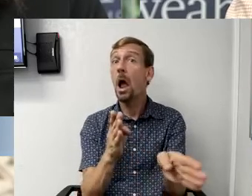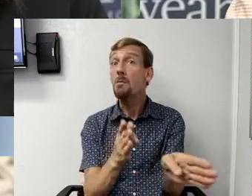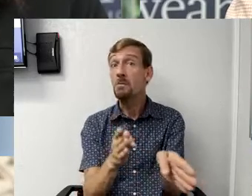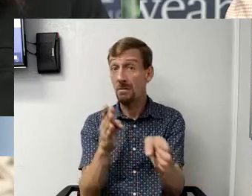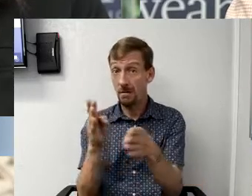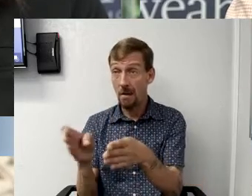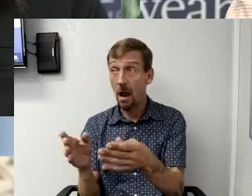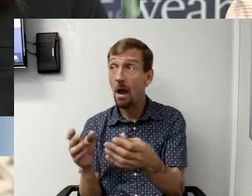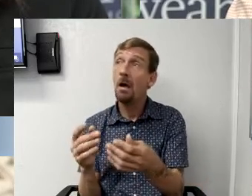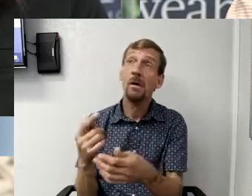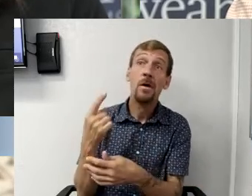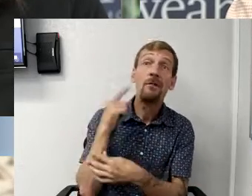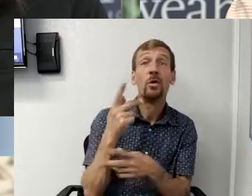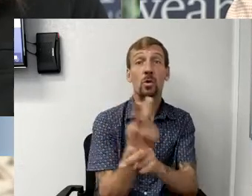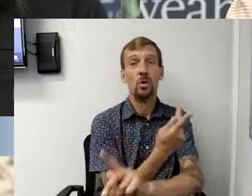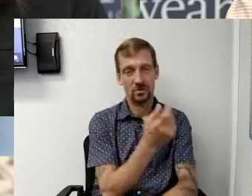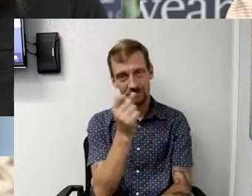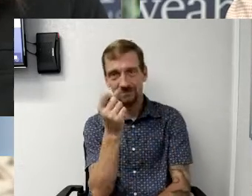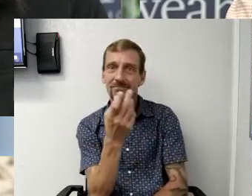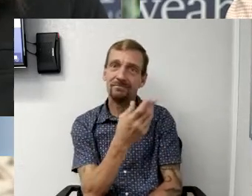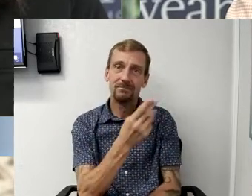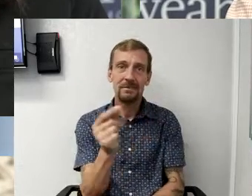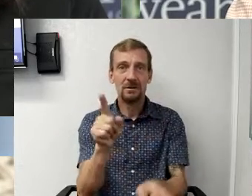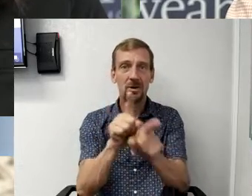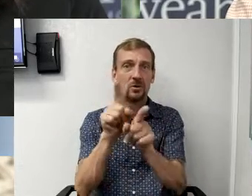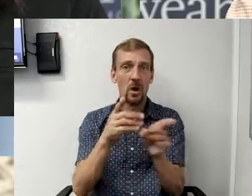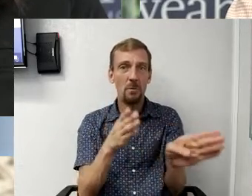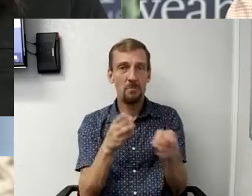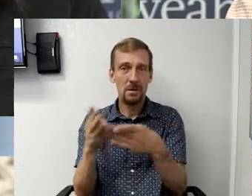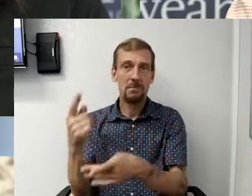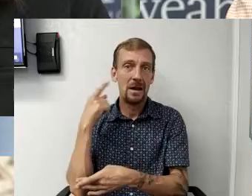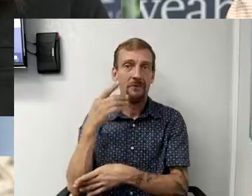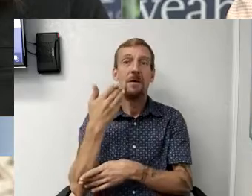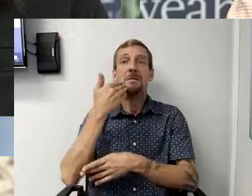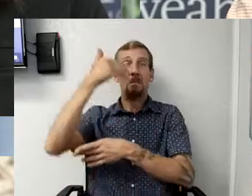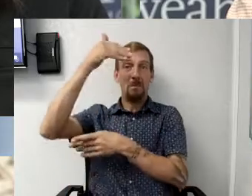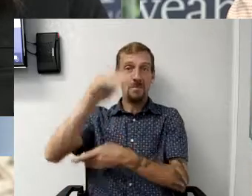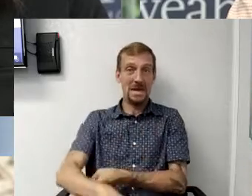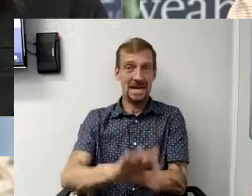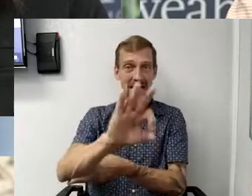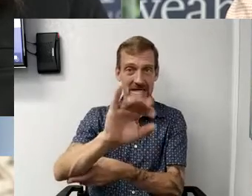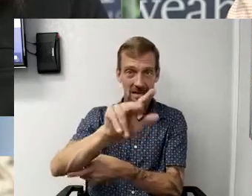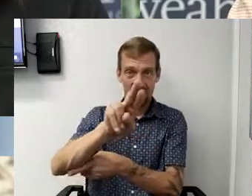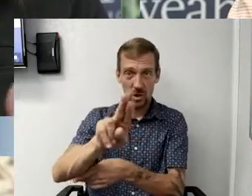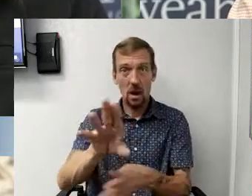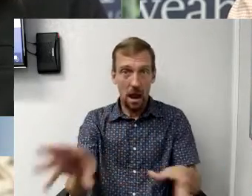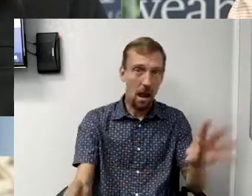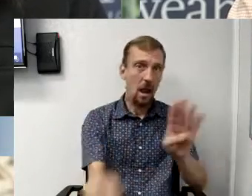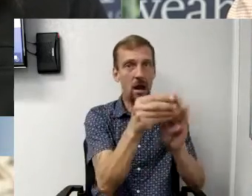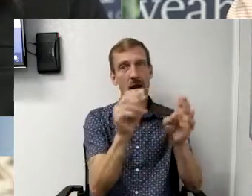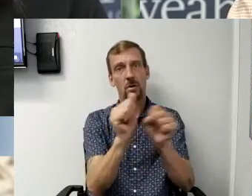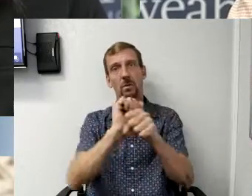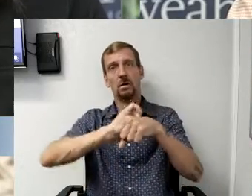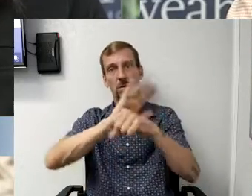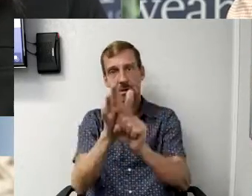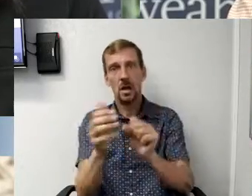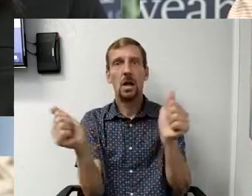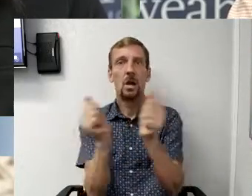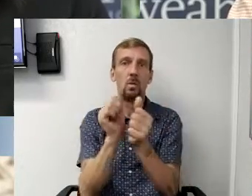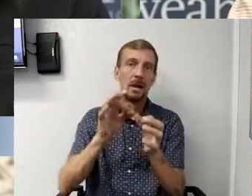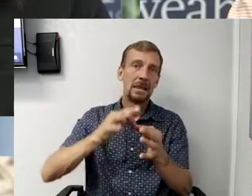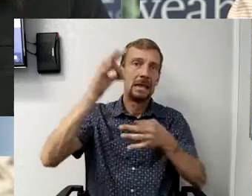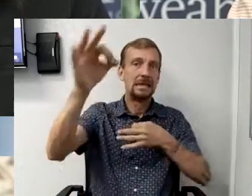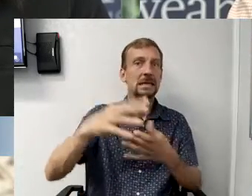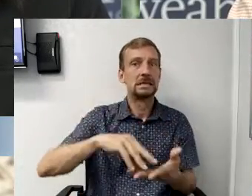preparing for the worst, and preparing for a bad flu season topped with COVID, topped with distance